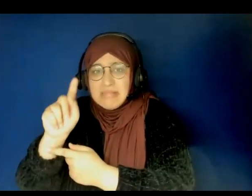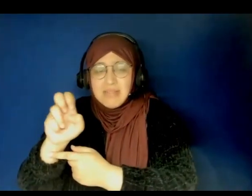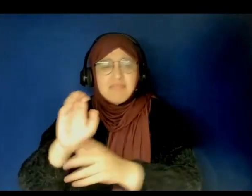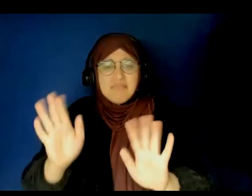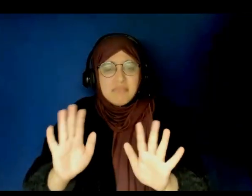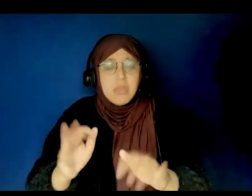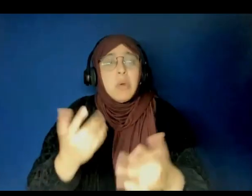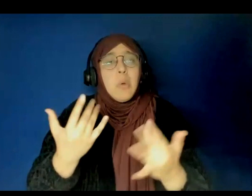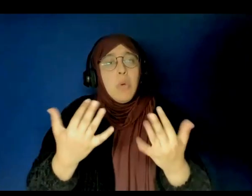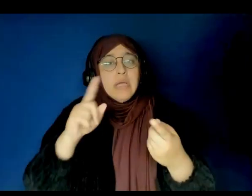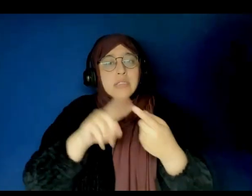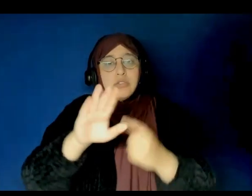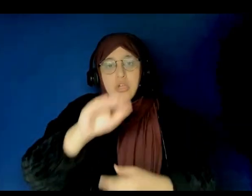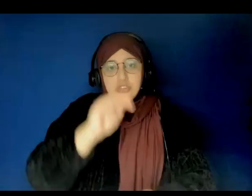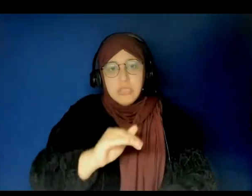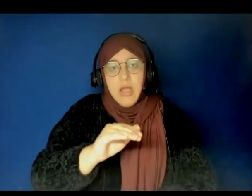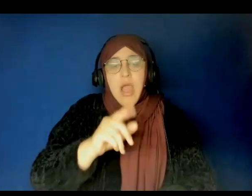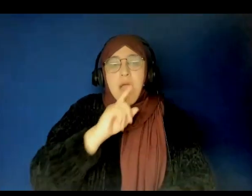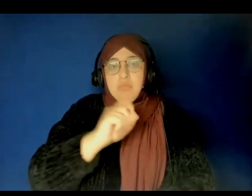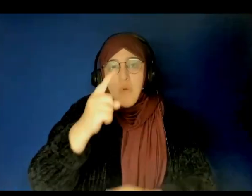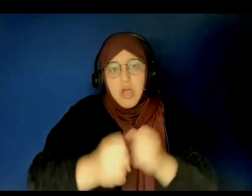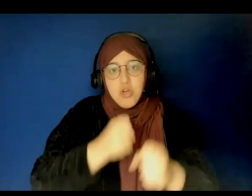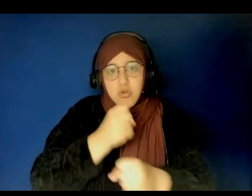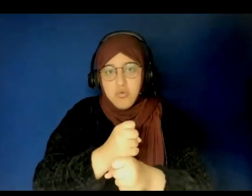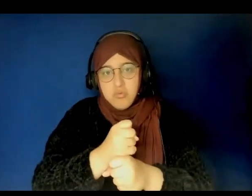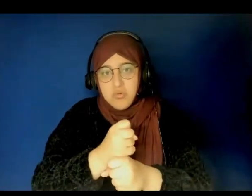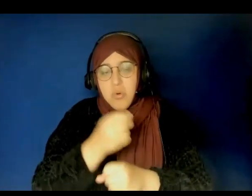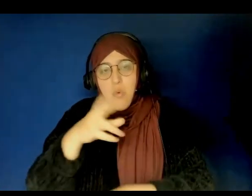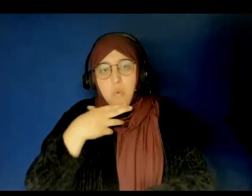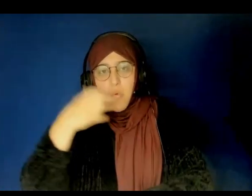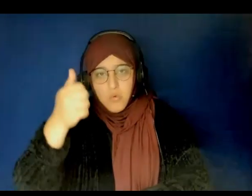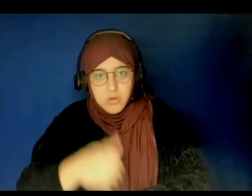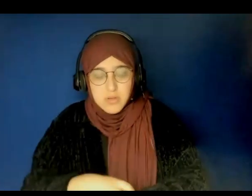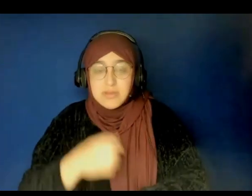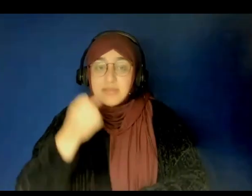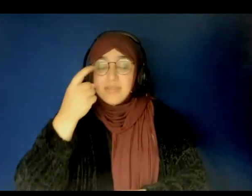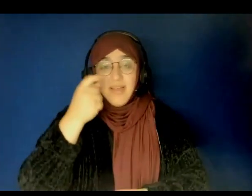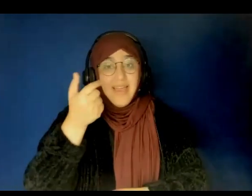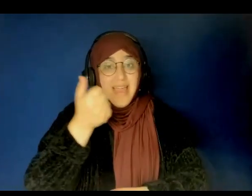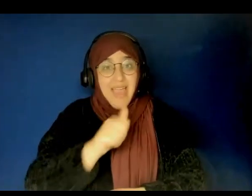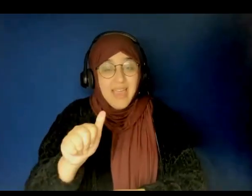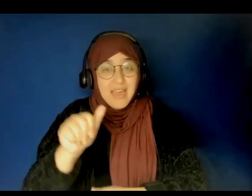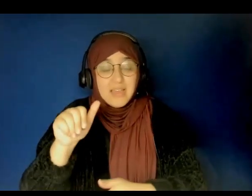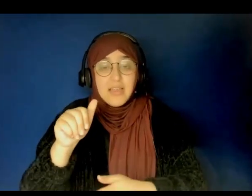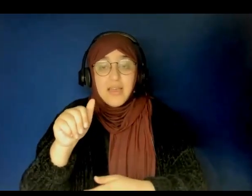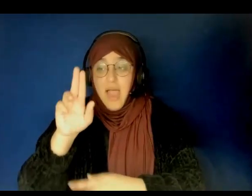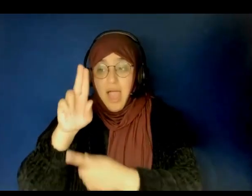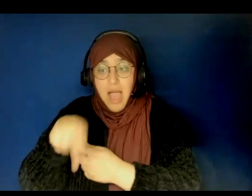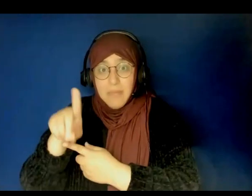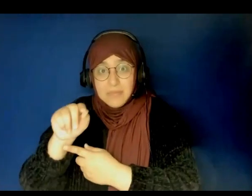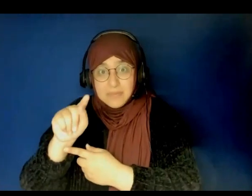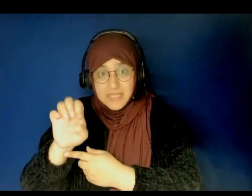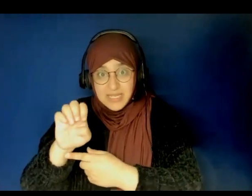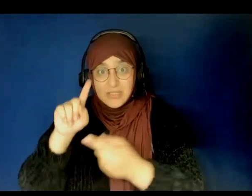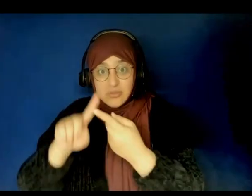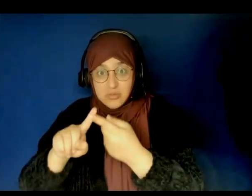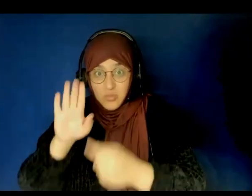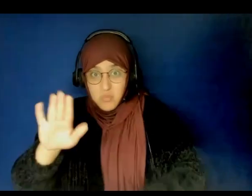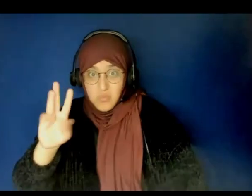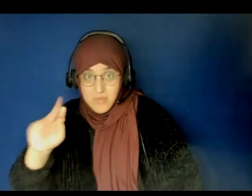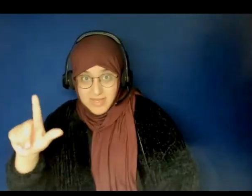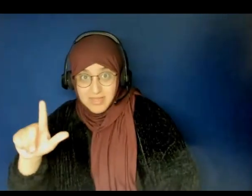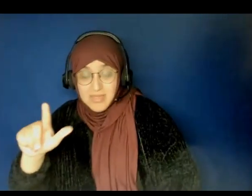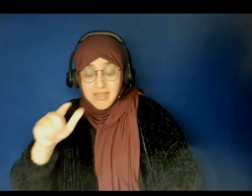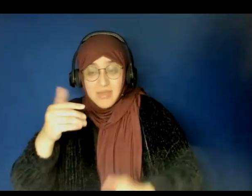or older. Because any new will will be any update to the will that is